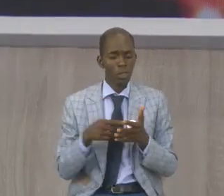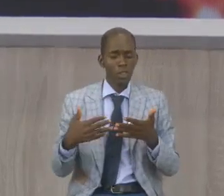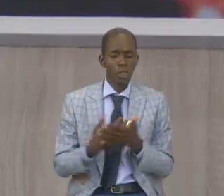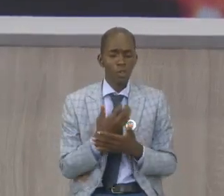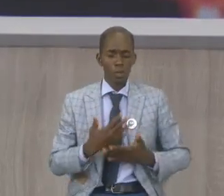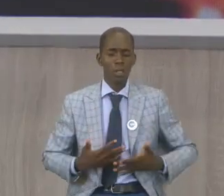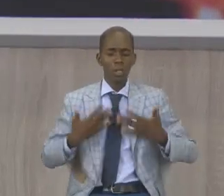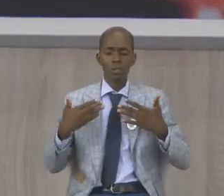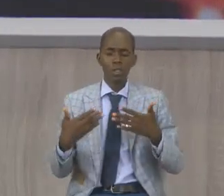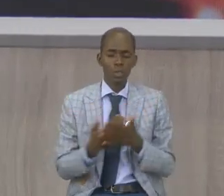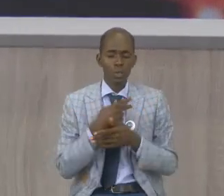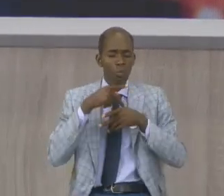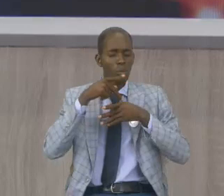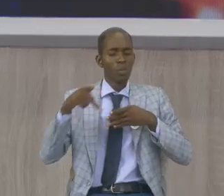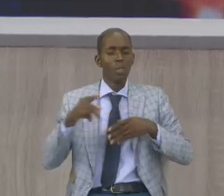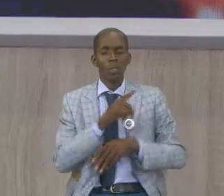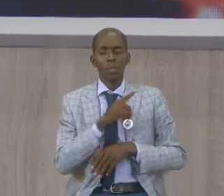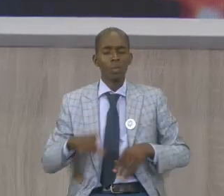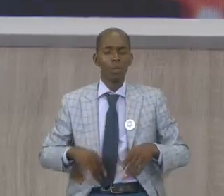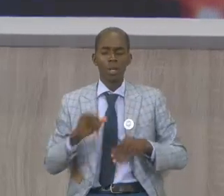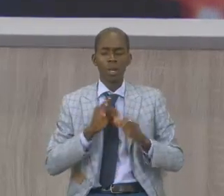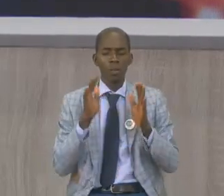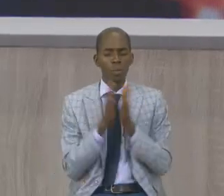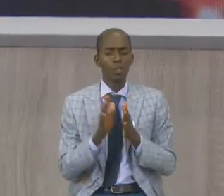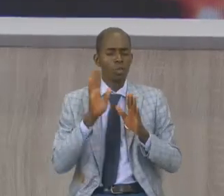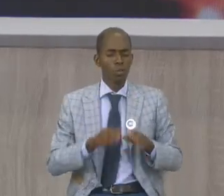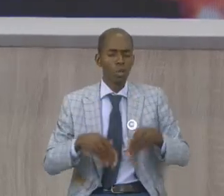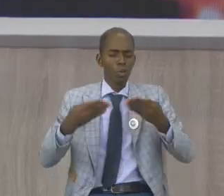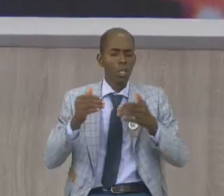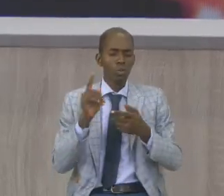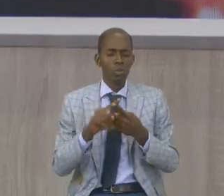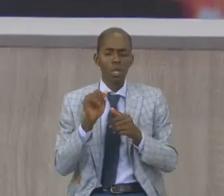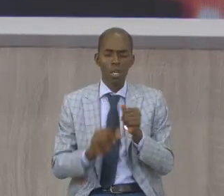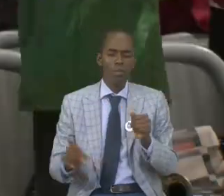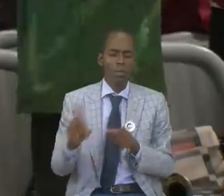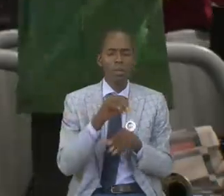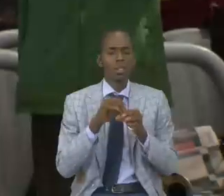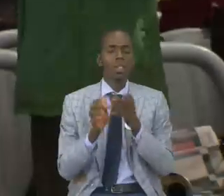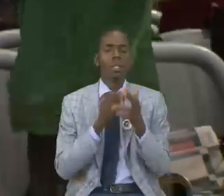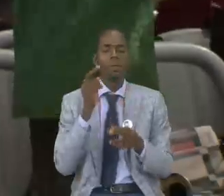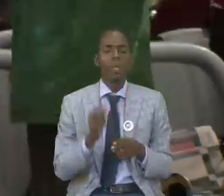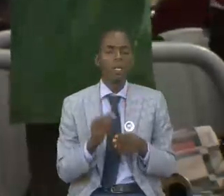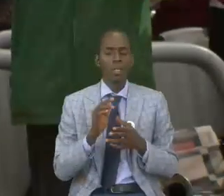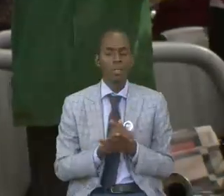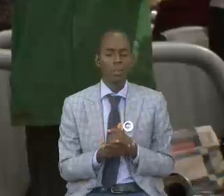and new profession. Lord, I pray, supply to everyone in Jesus' name.